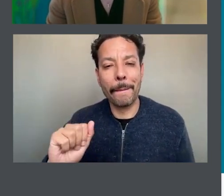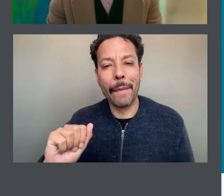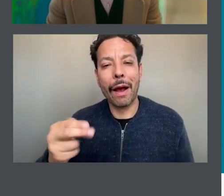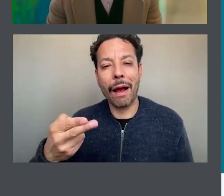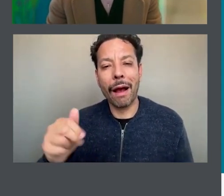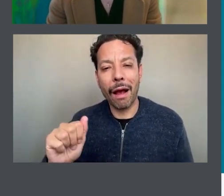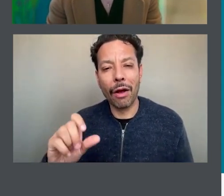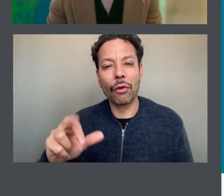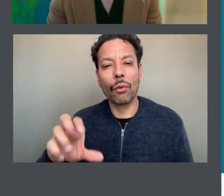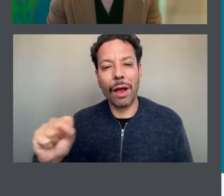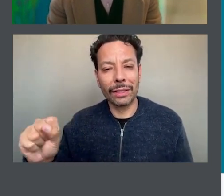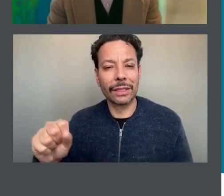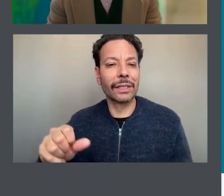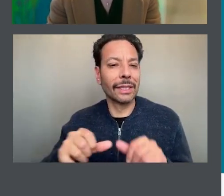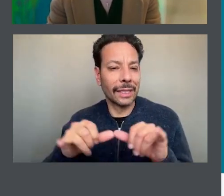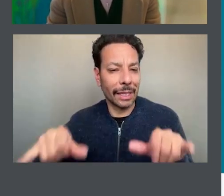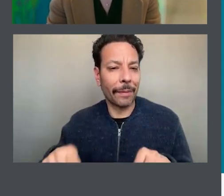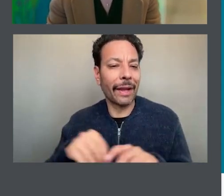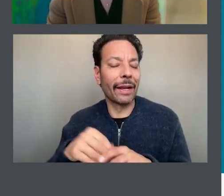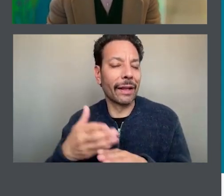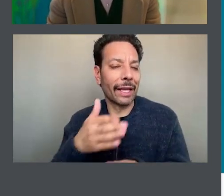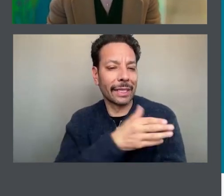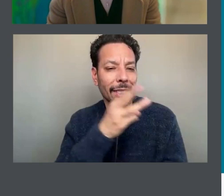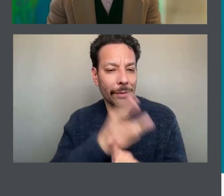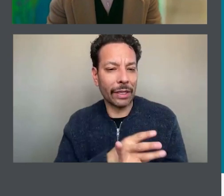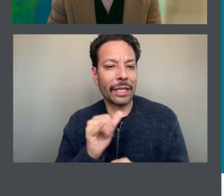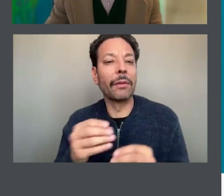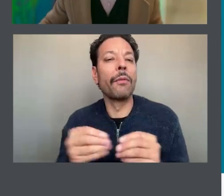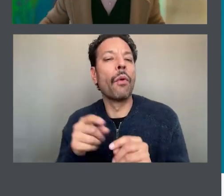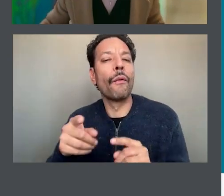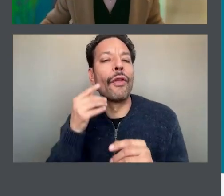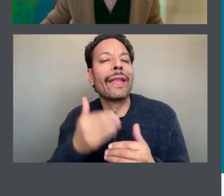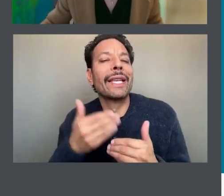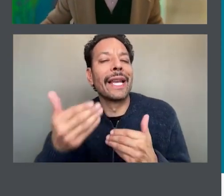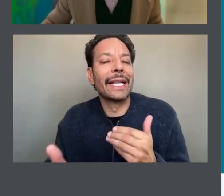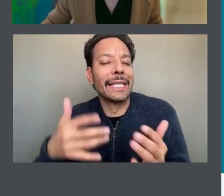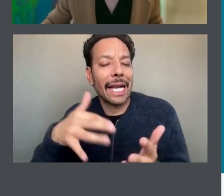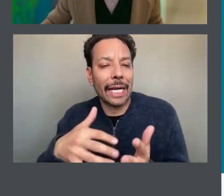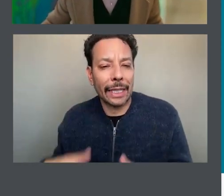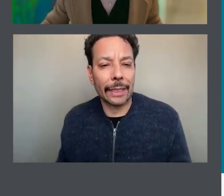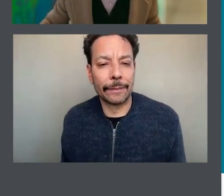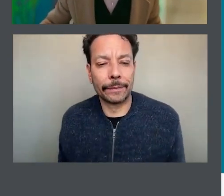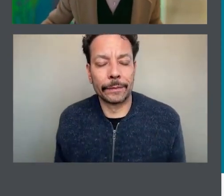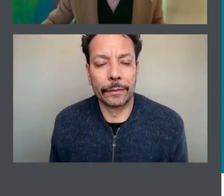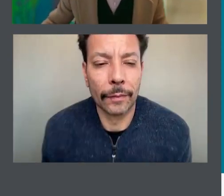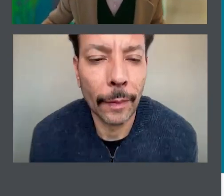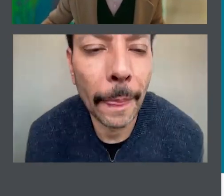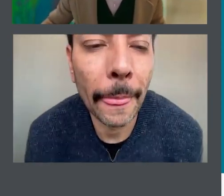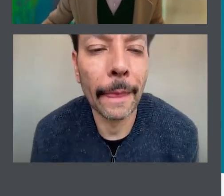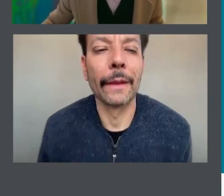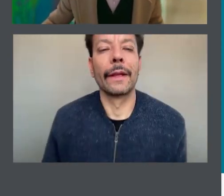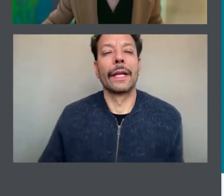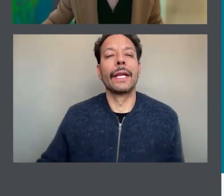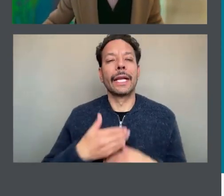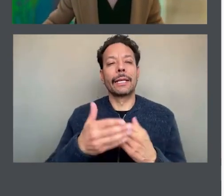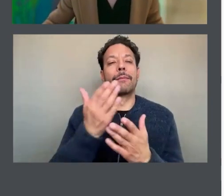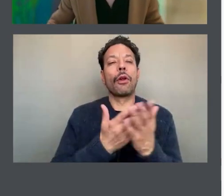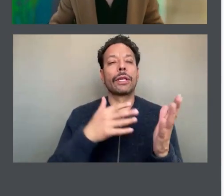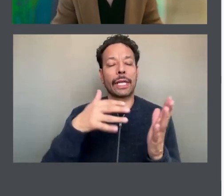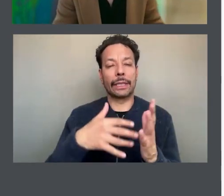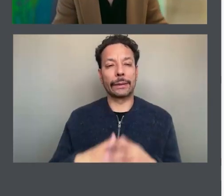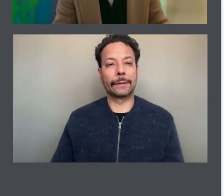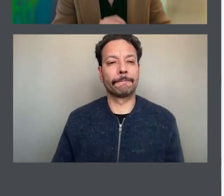system within the last 6 months. So this is more relevant for the next study, or the next part of the study.